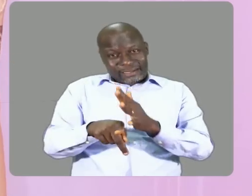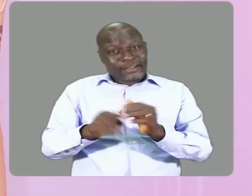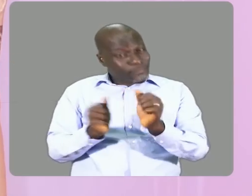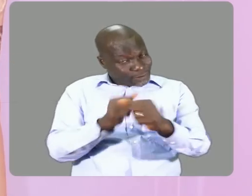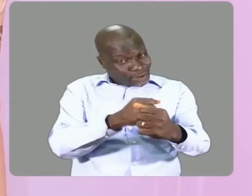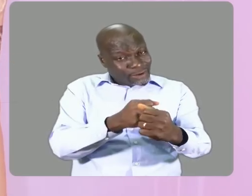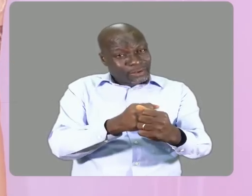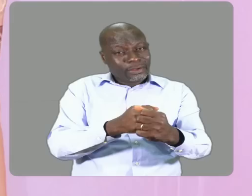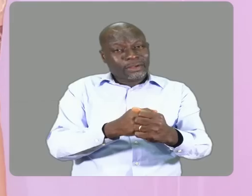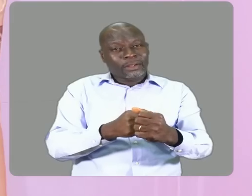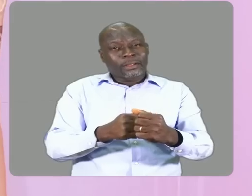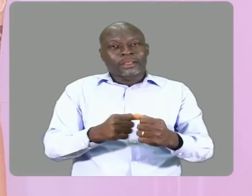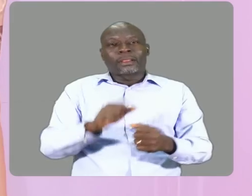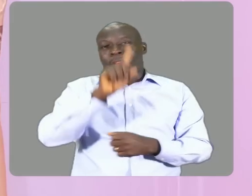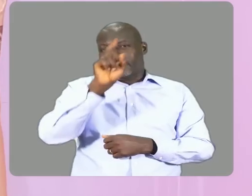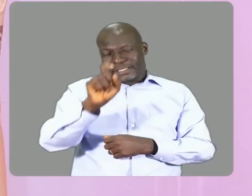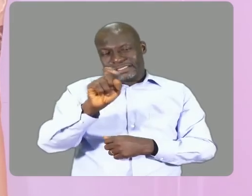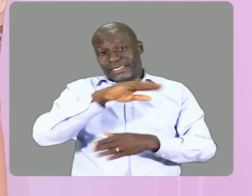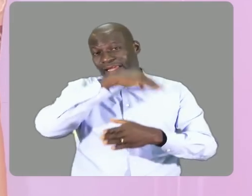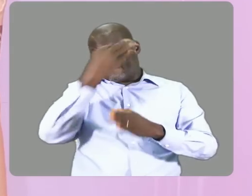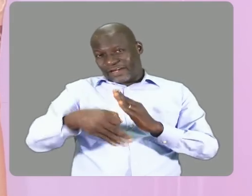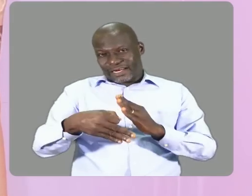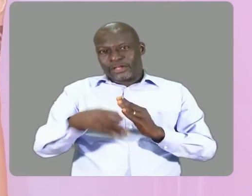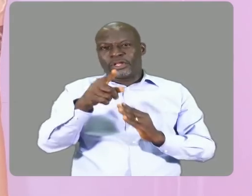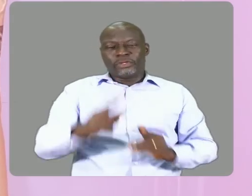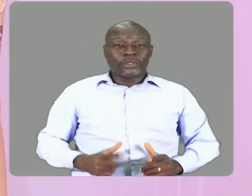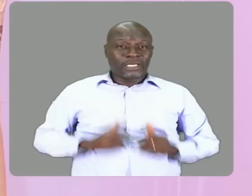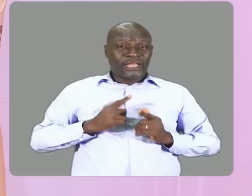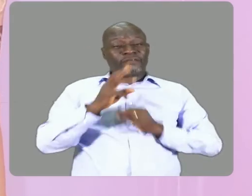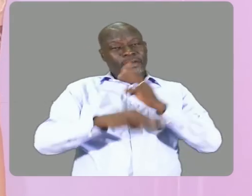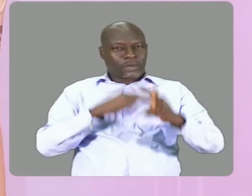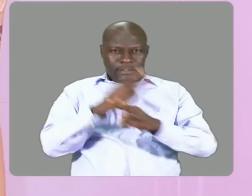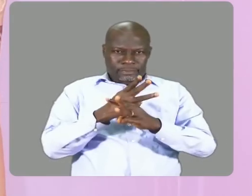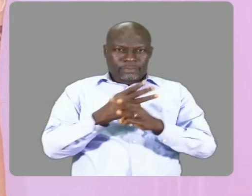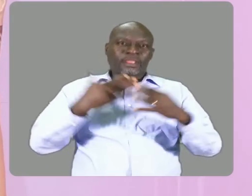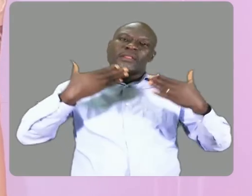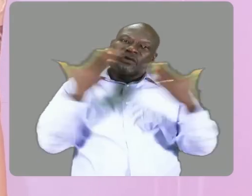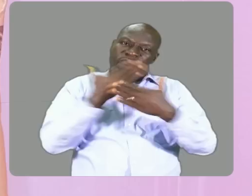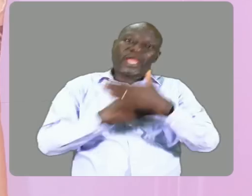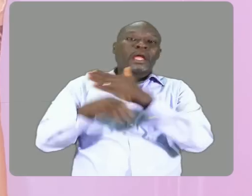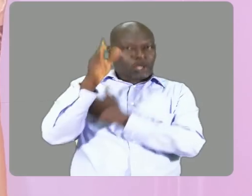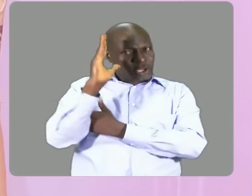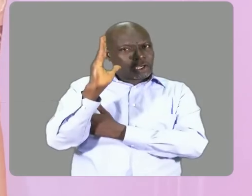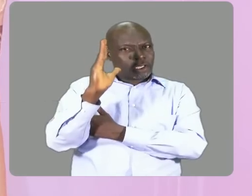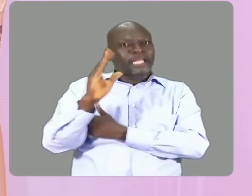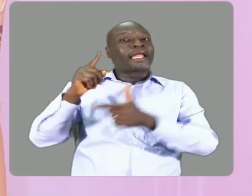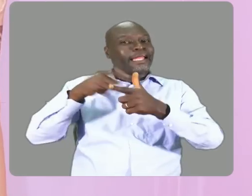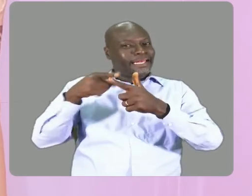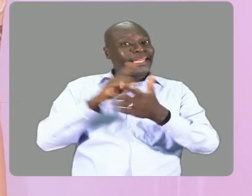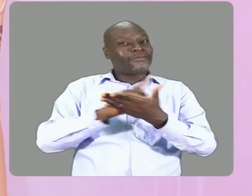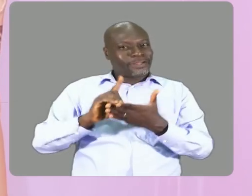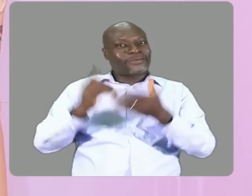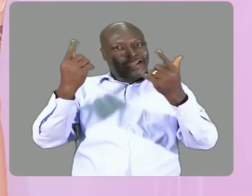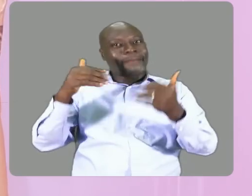na asam no wie ye ne se wote wiase asuro yankopon eye ne pa next week mesa ba wo nchem